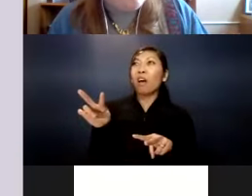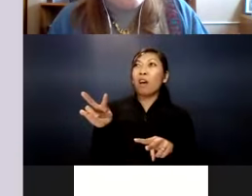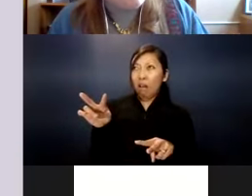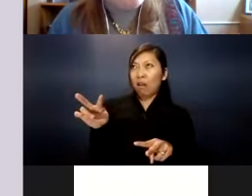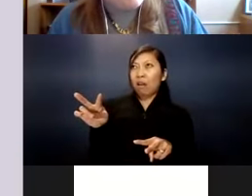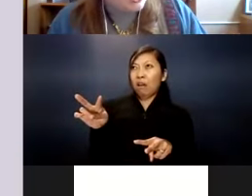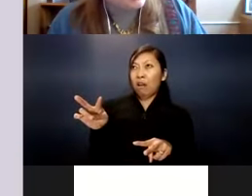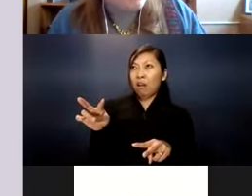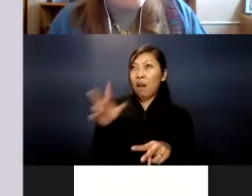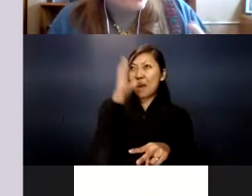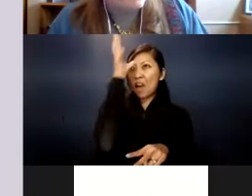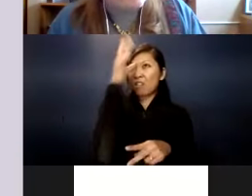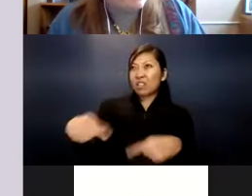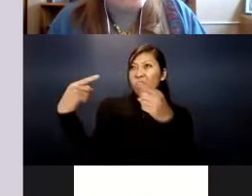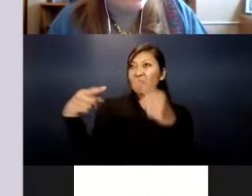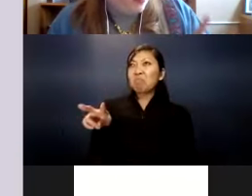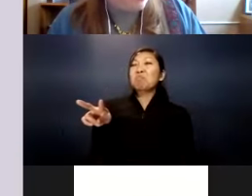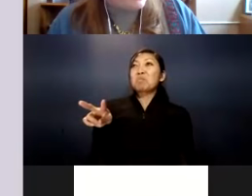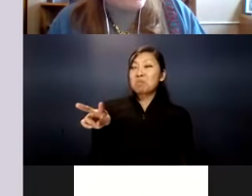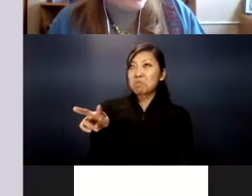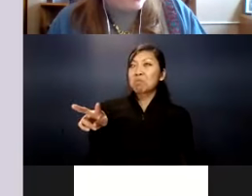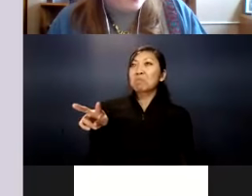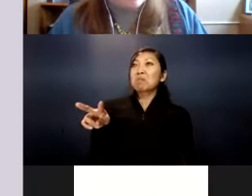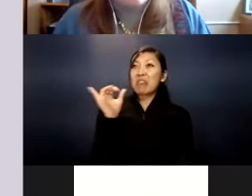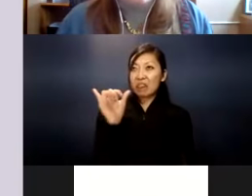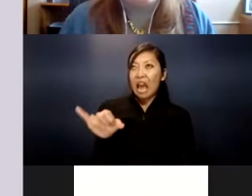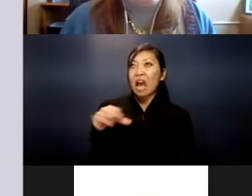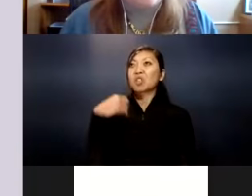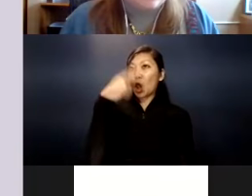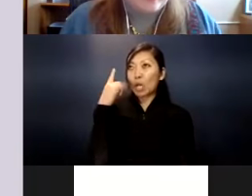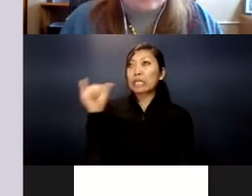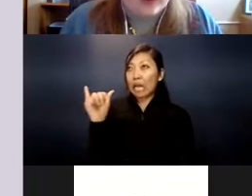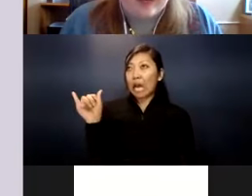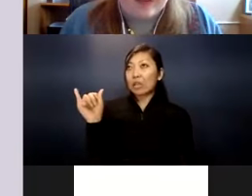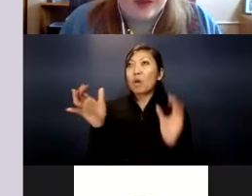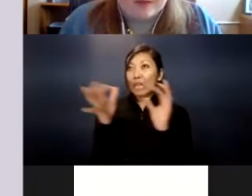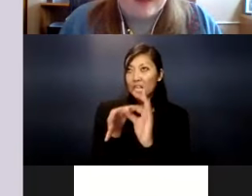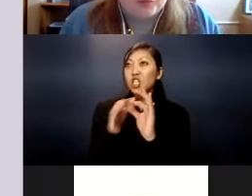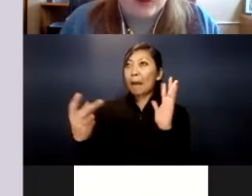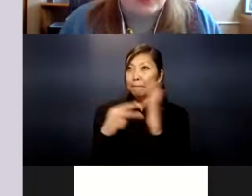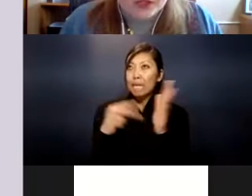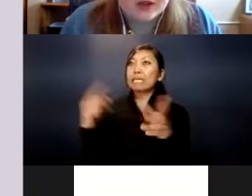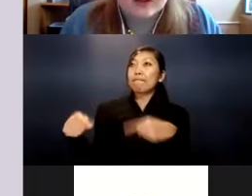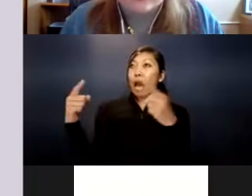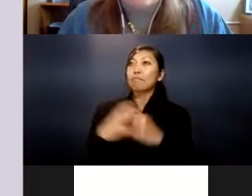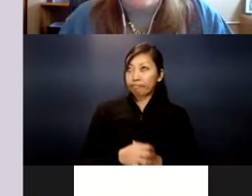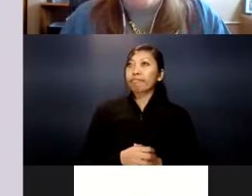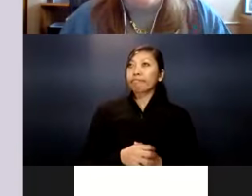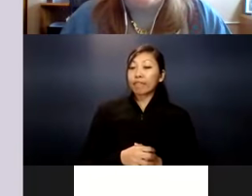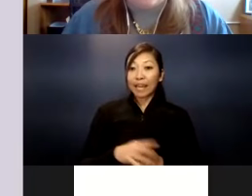married people in relationships fight like this. This is what it looks like. We're not categorizing them when we're